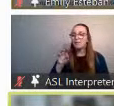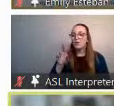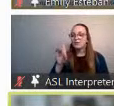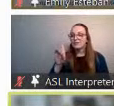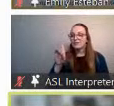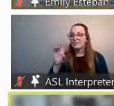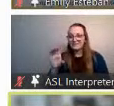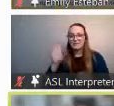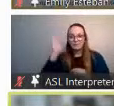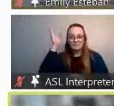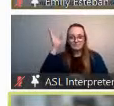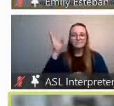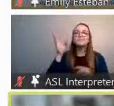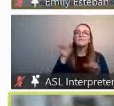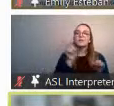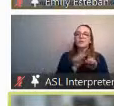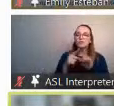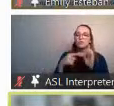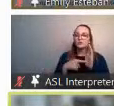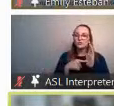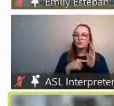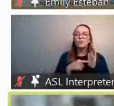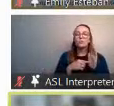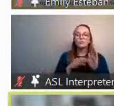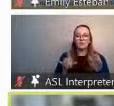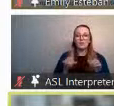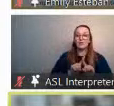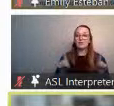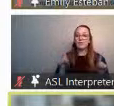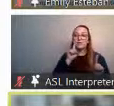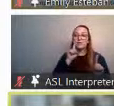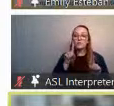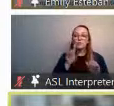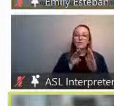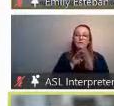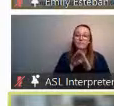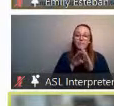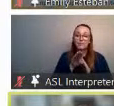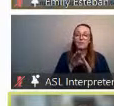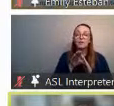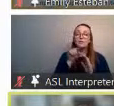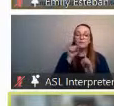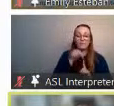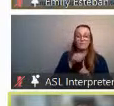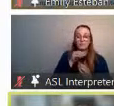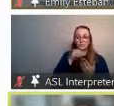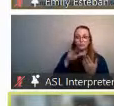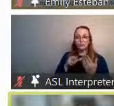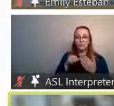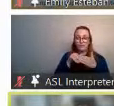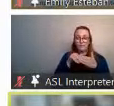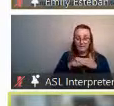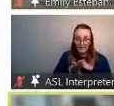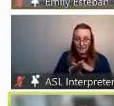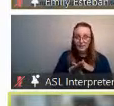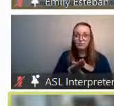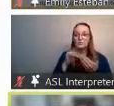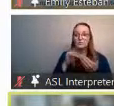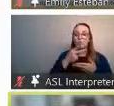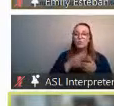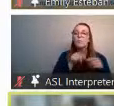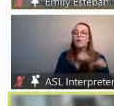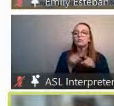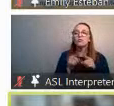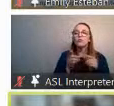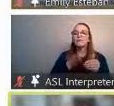in addition to differences in development of the students entering those programs, showed different child